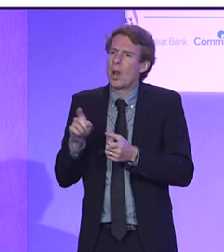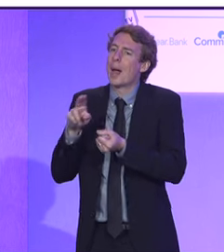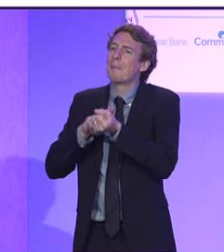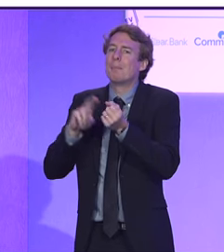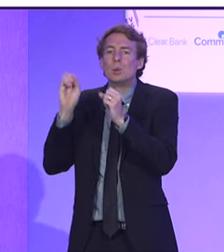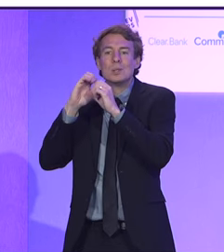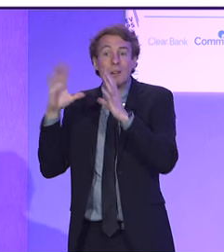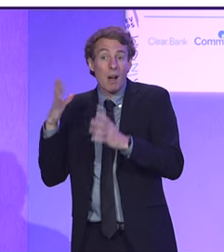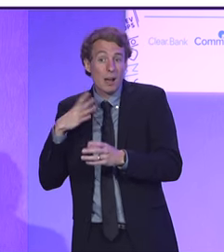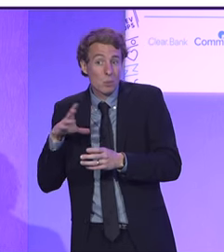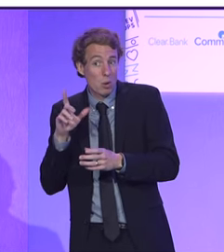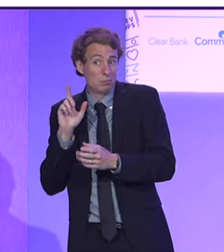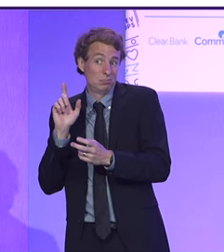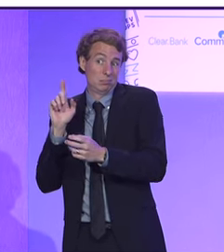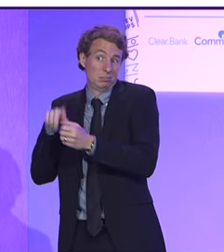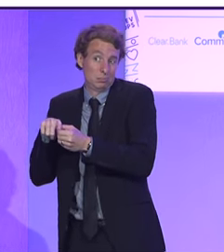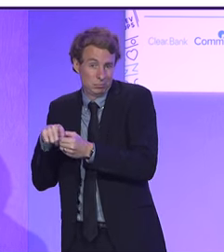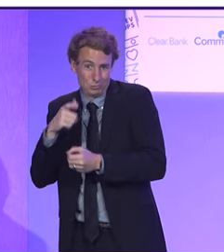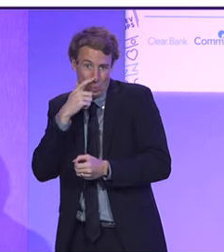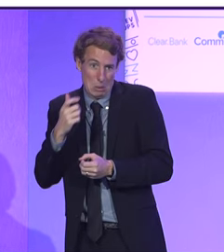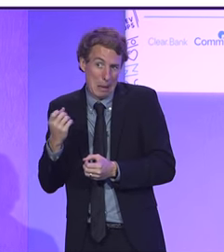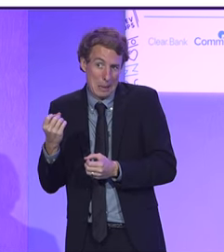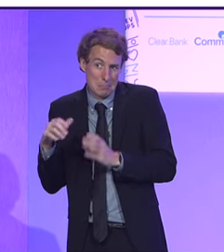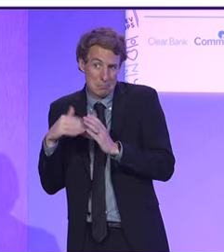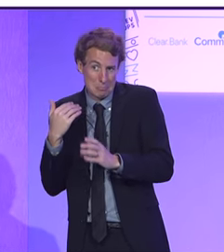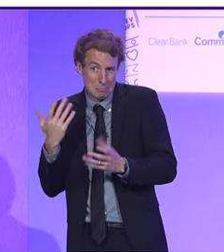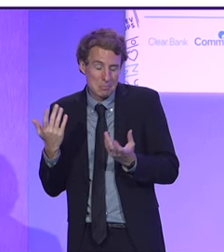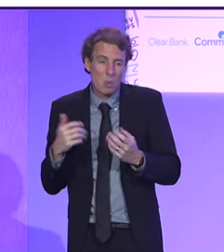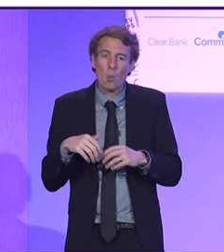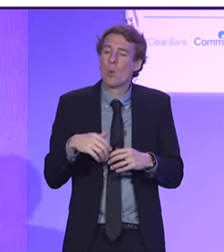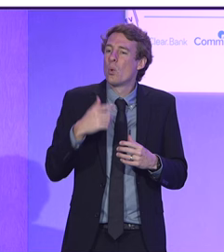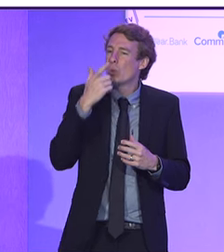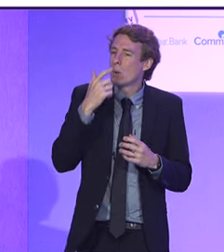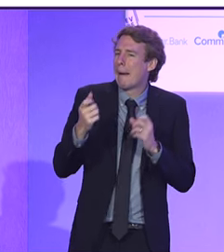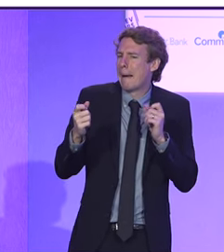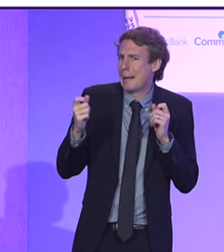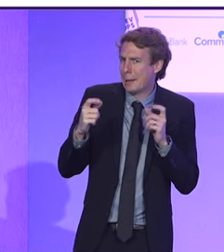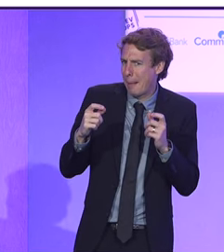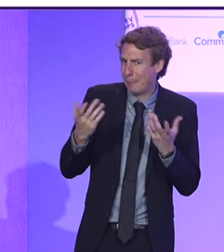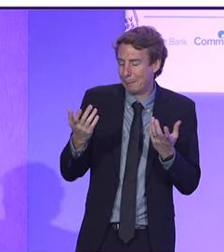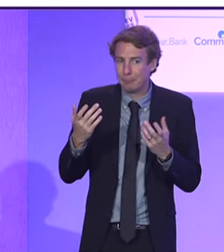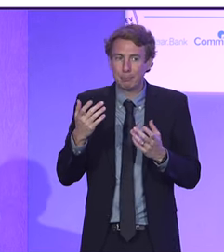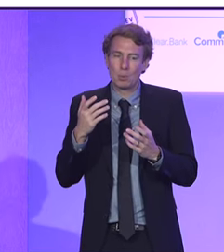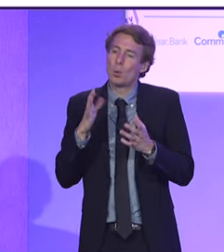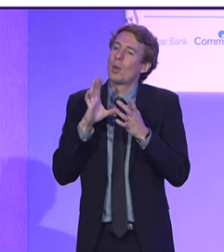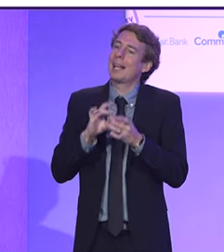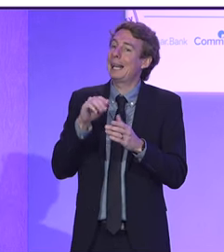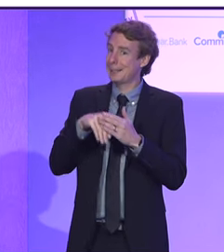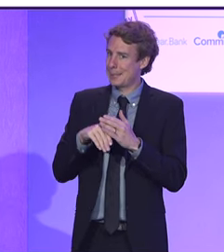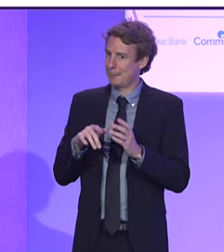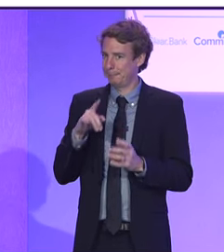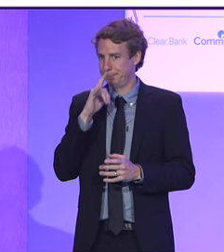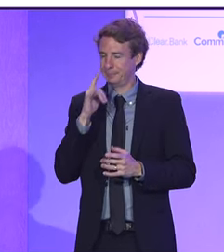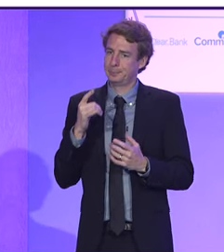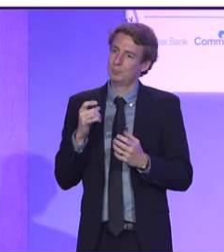up if you want some. Or you can also email me or try me on LinkedIn if you are trying to be professional.